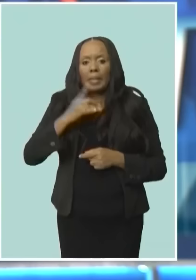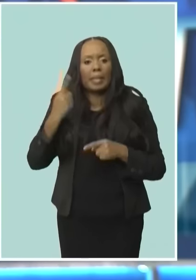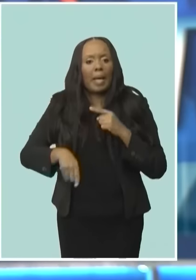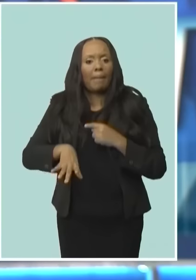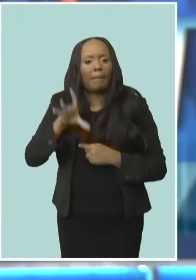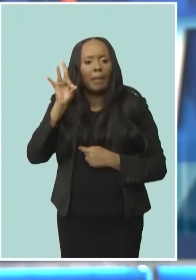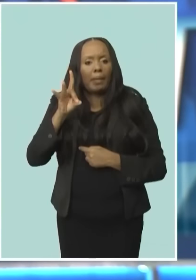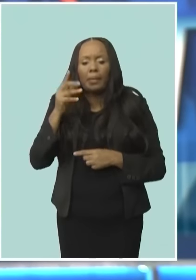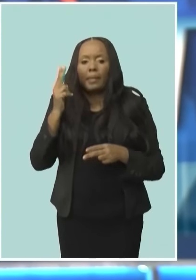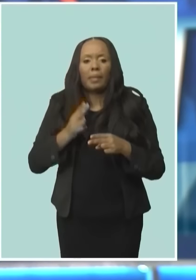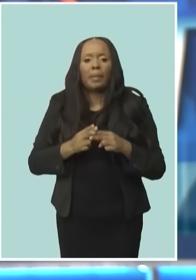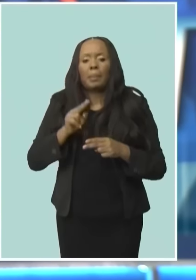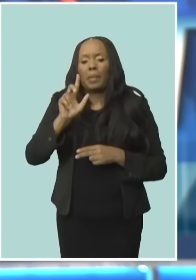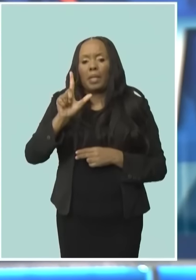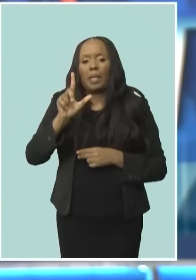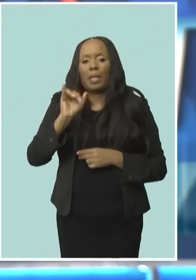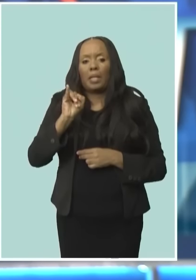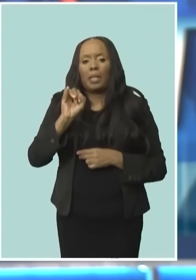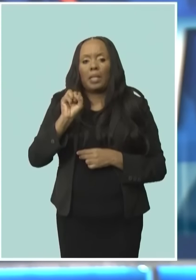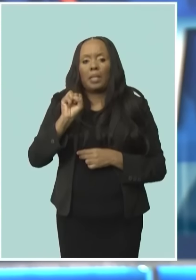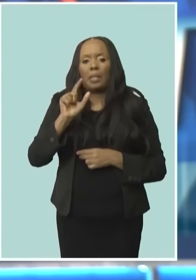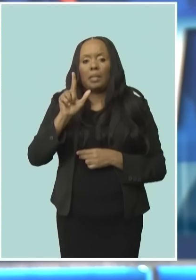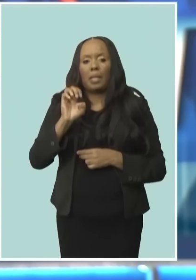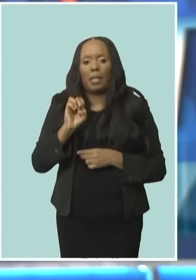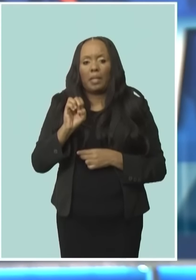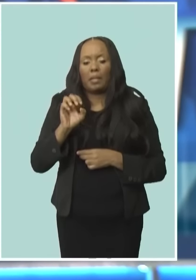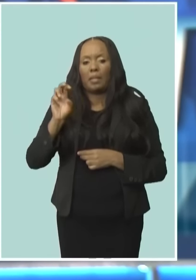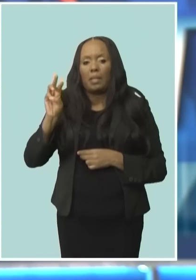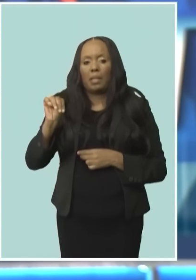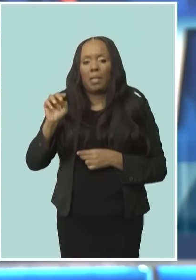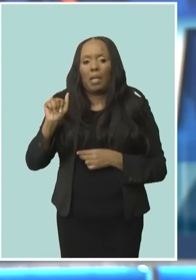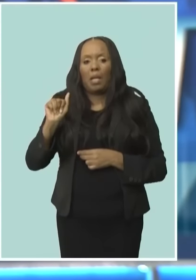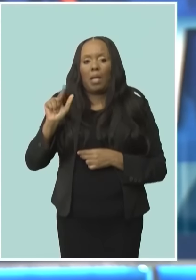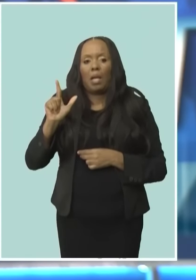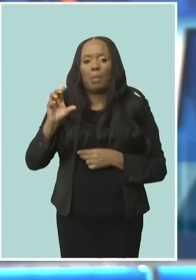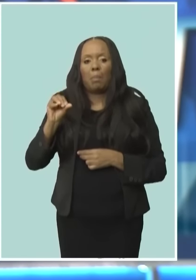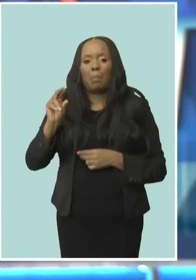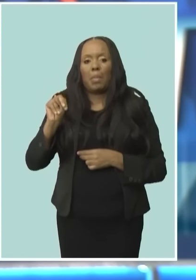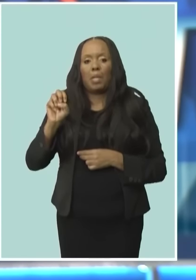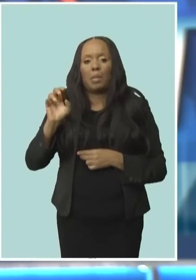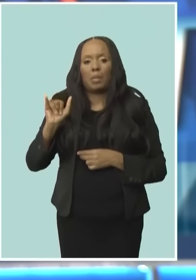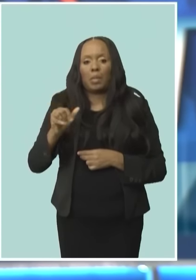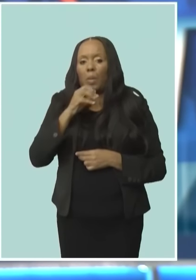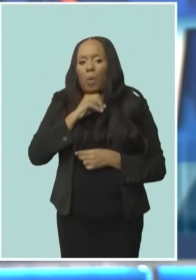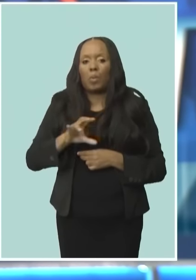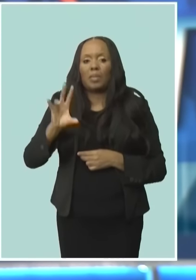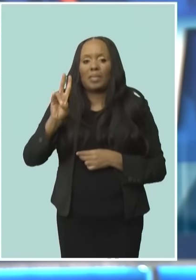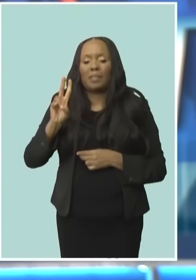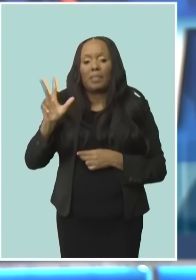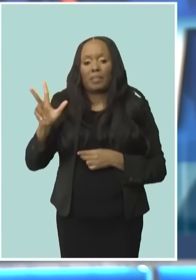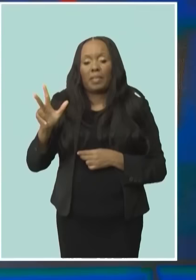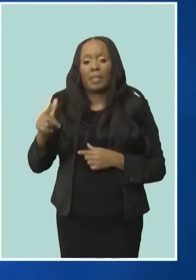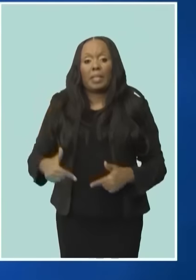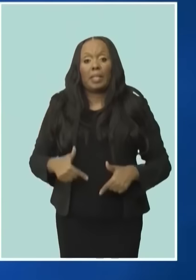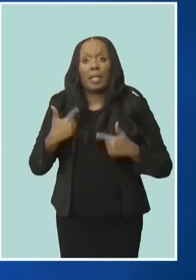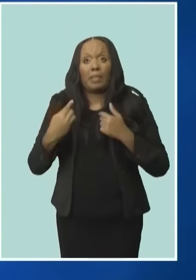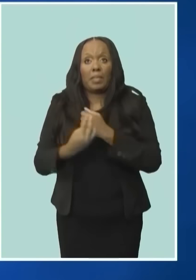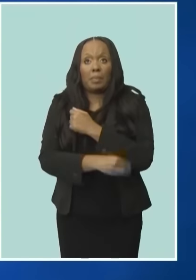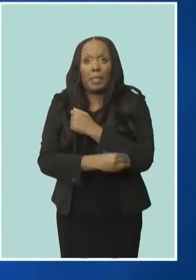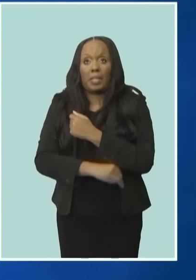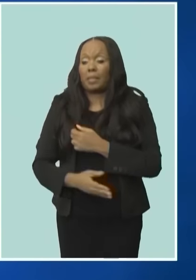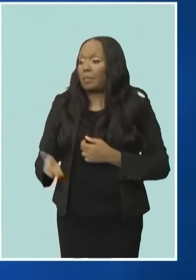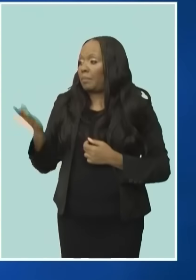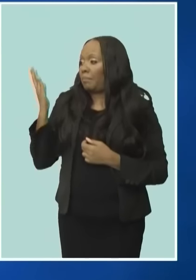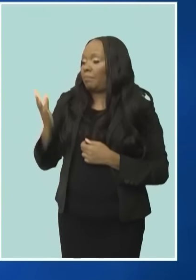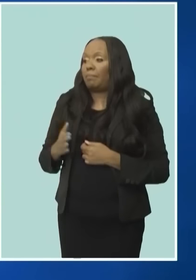Lyle Alfred Maloney, 73 years, of 2nd Avenue, Authors Land, Tweedside Road, St. Michael. He was last seen on